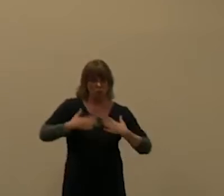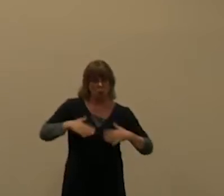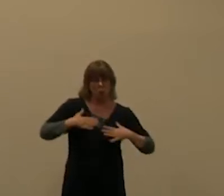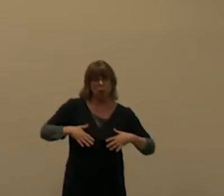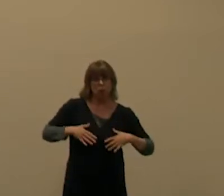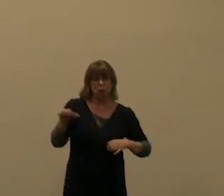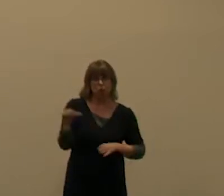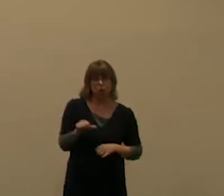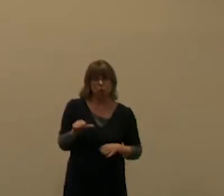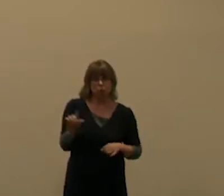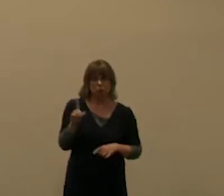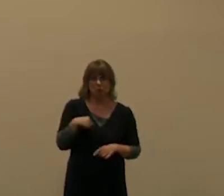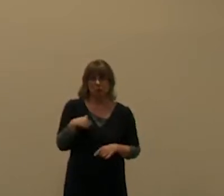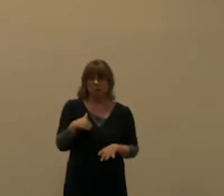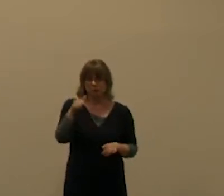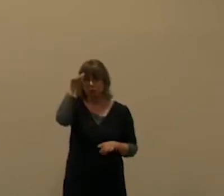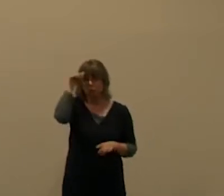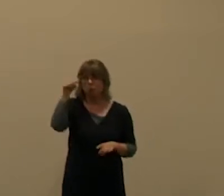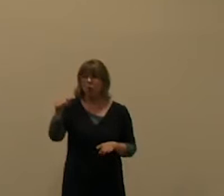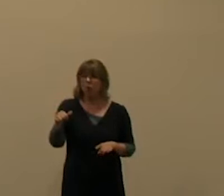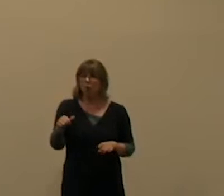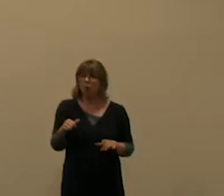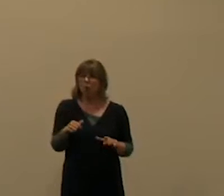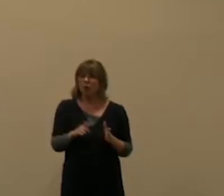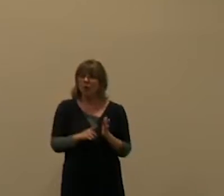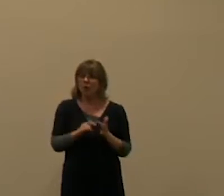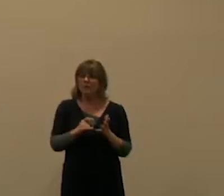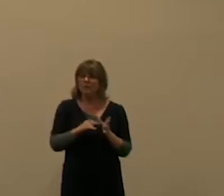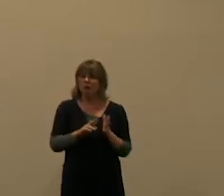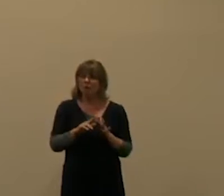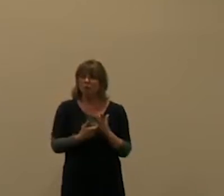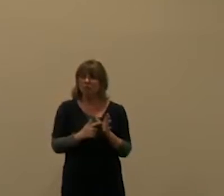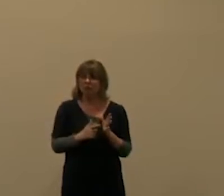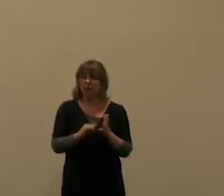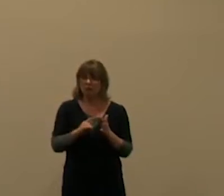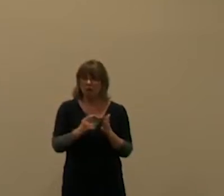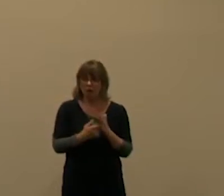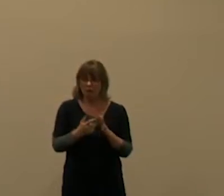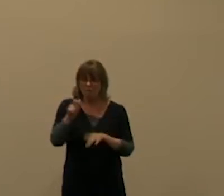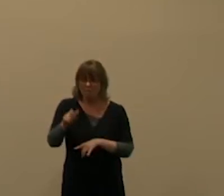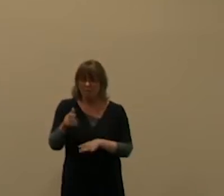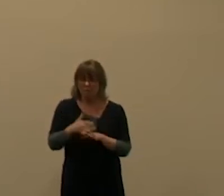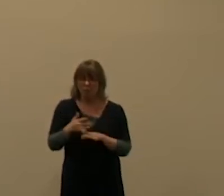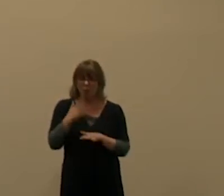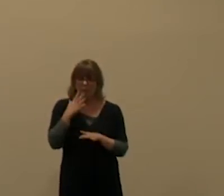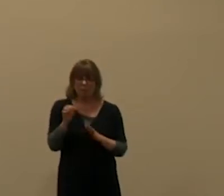that you probably know Louise Freze, maybe you don't. She's always talking about working in her pajamas. That's